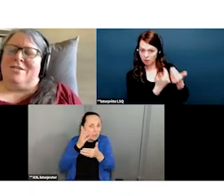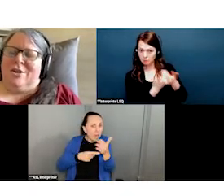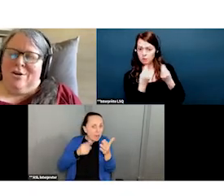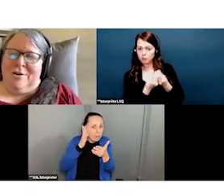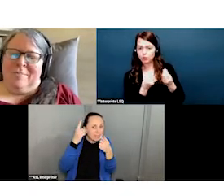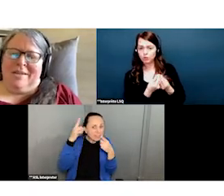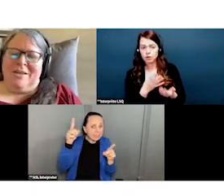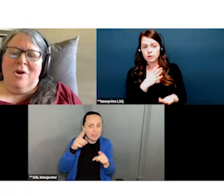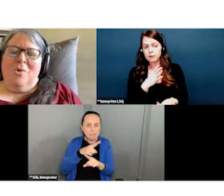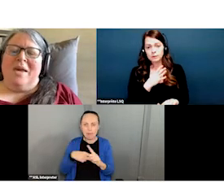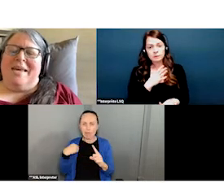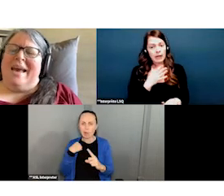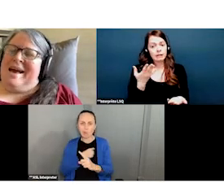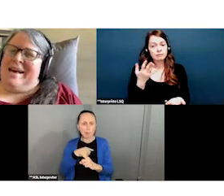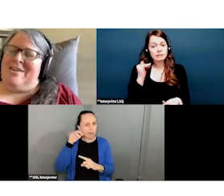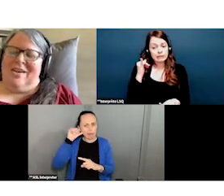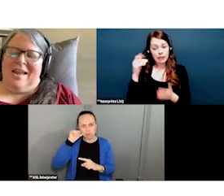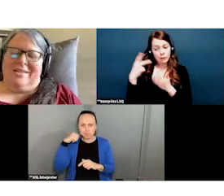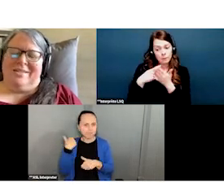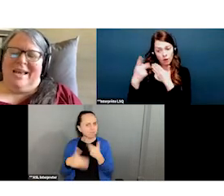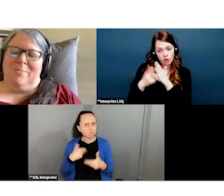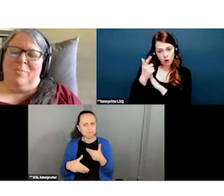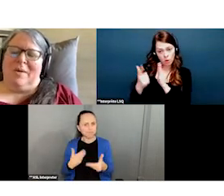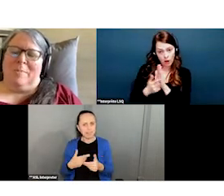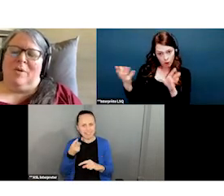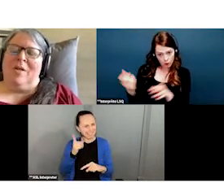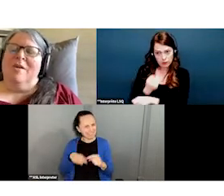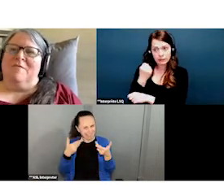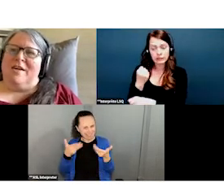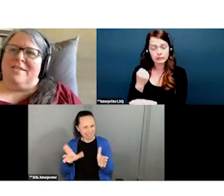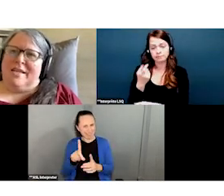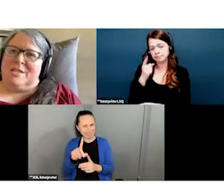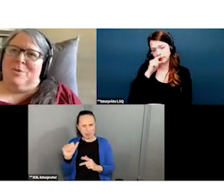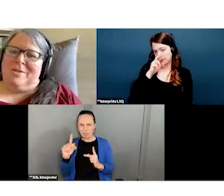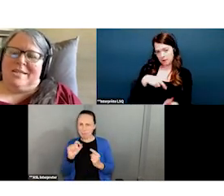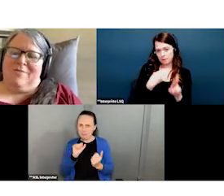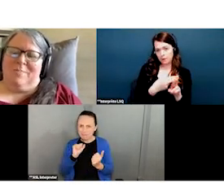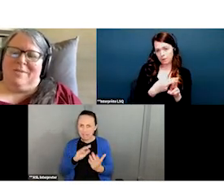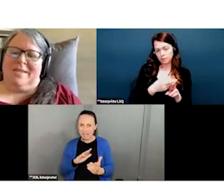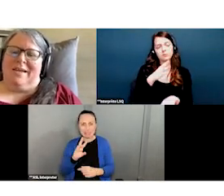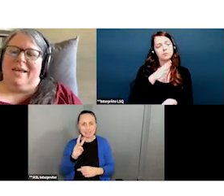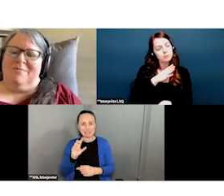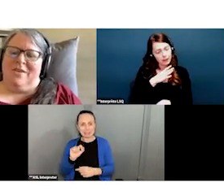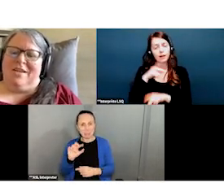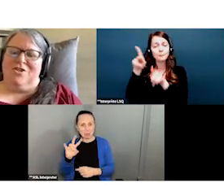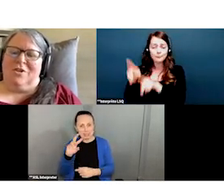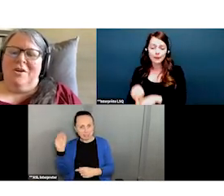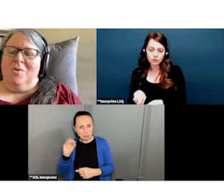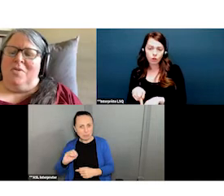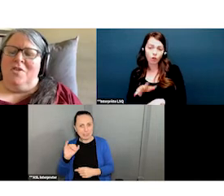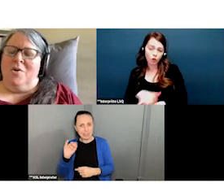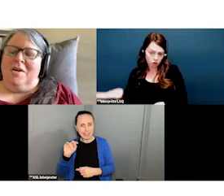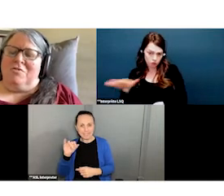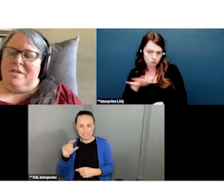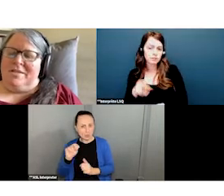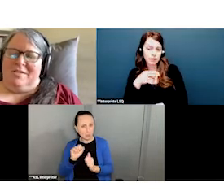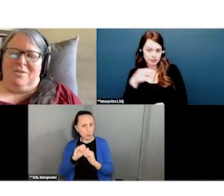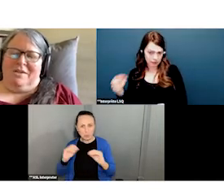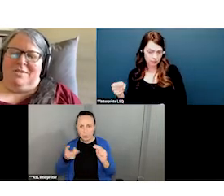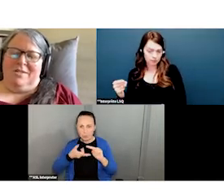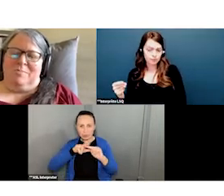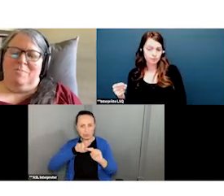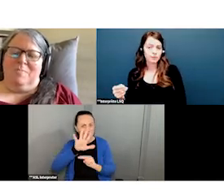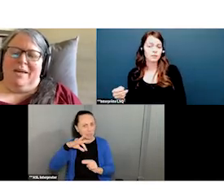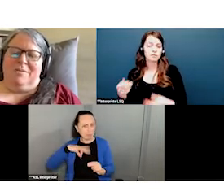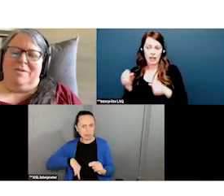we are determined. We cannot let disabled people face 6.7% inflation with no increases